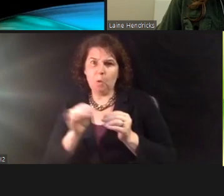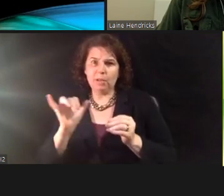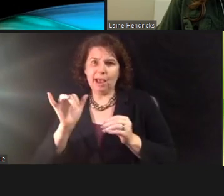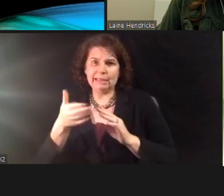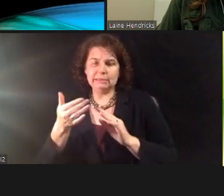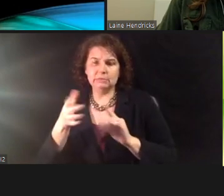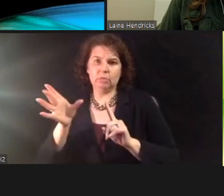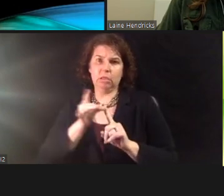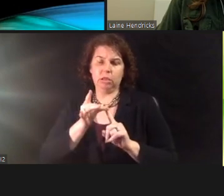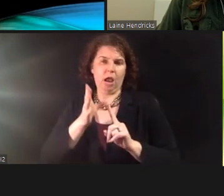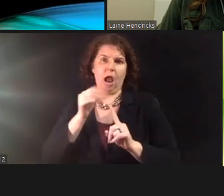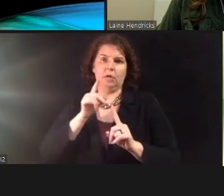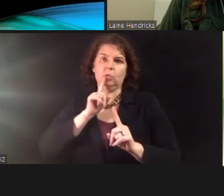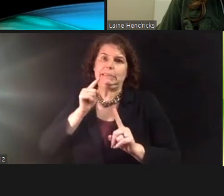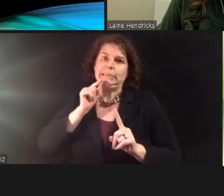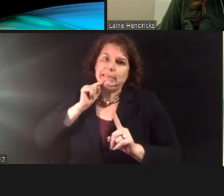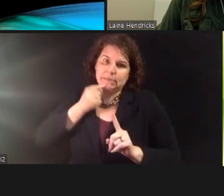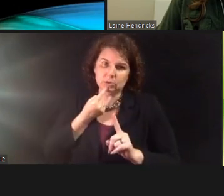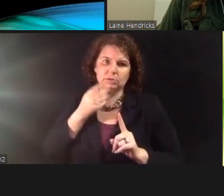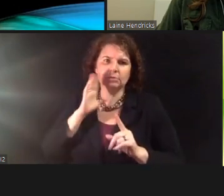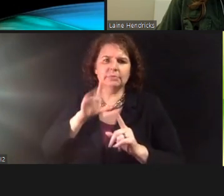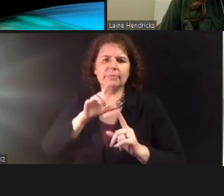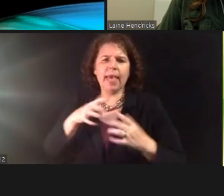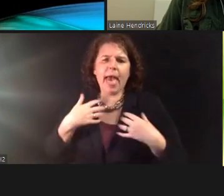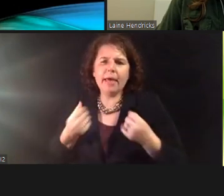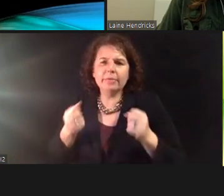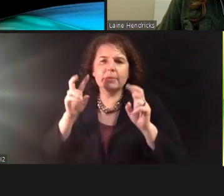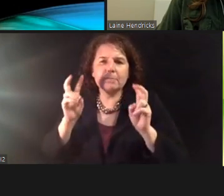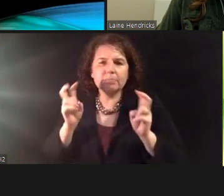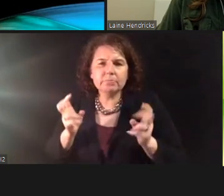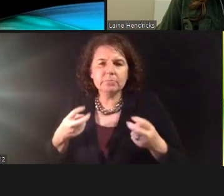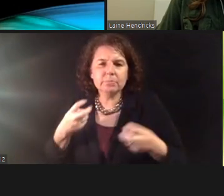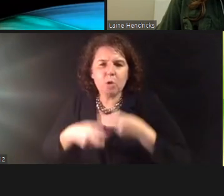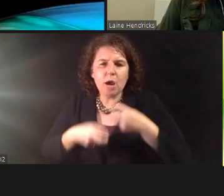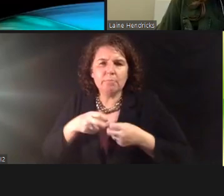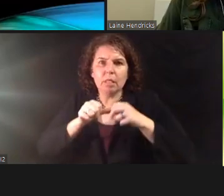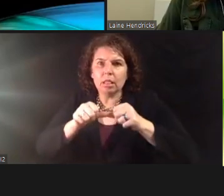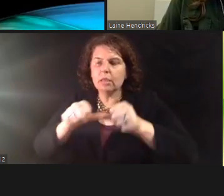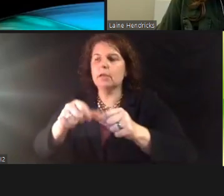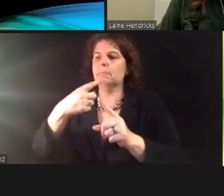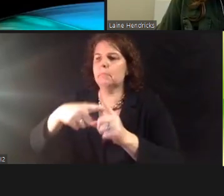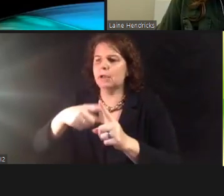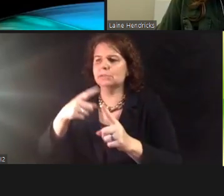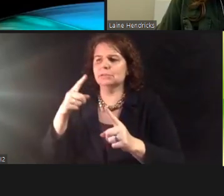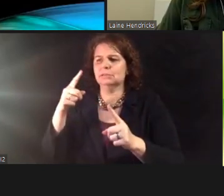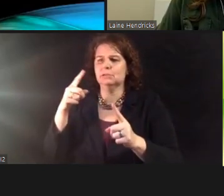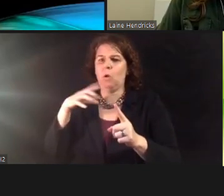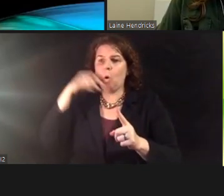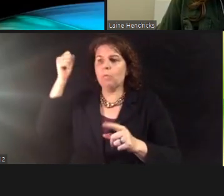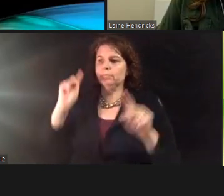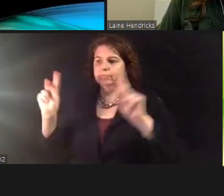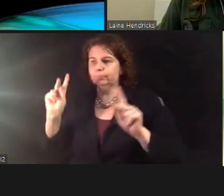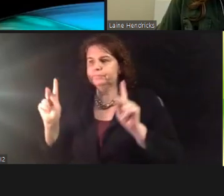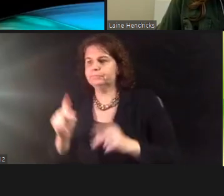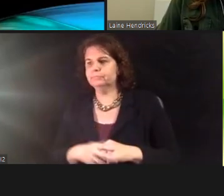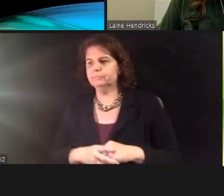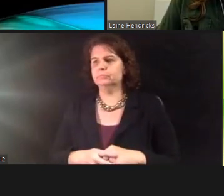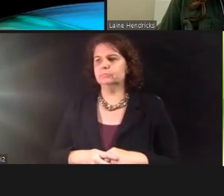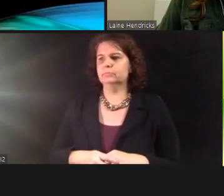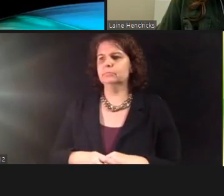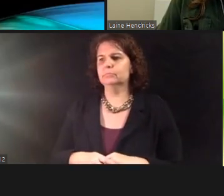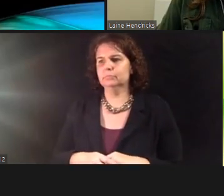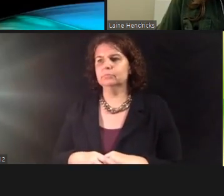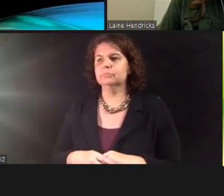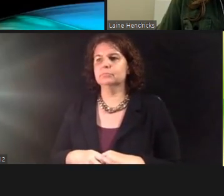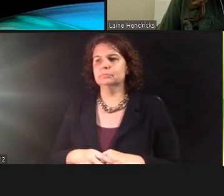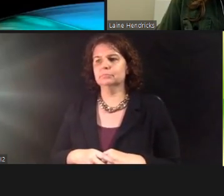are and we're now gating more specifically when people are seeking testing, to make sure that